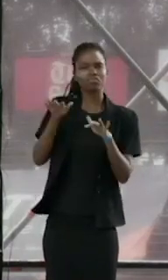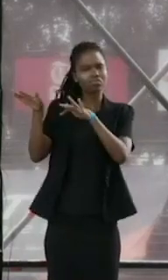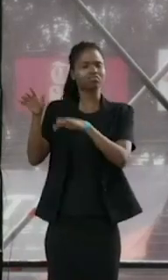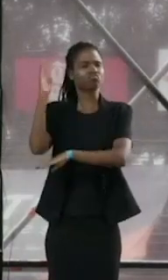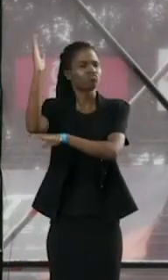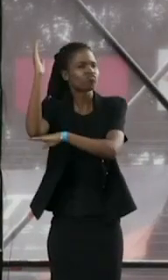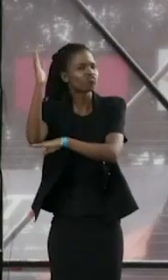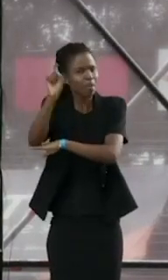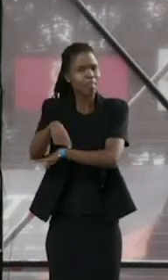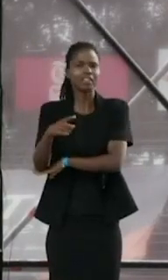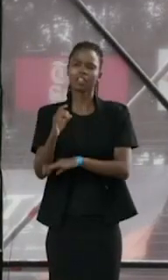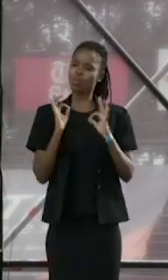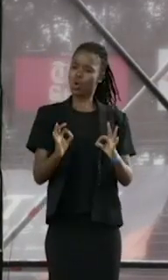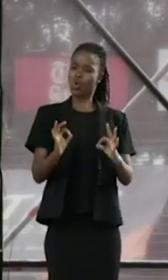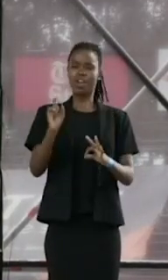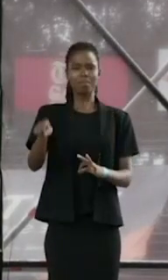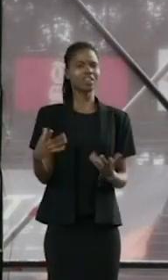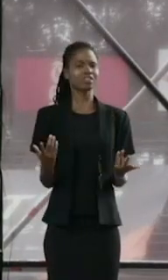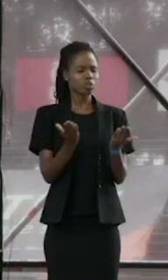what school you go to or you went to.